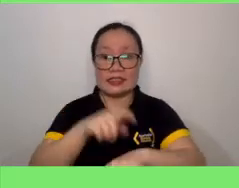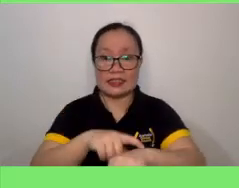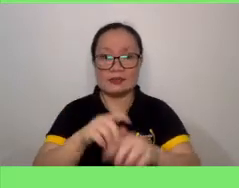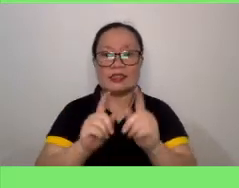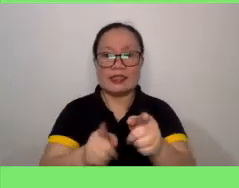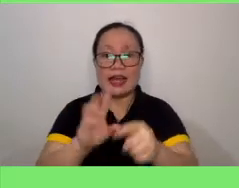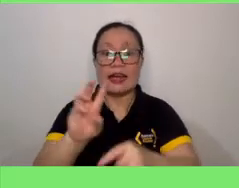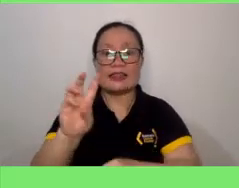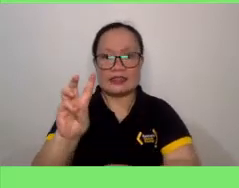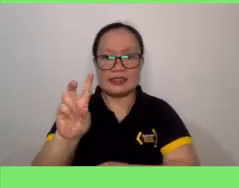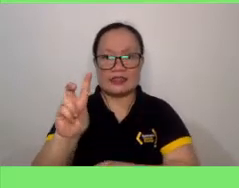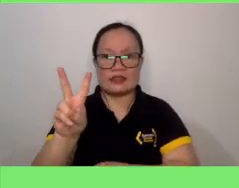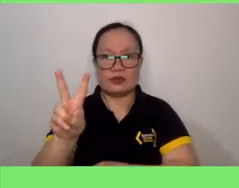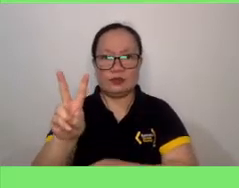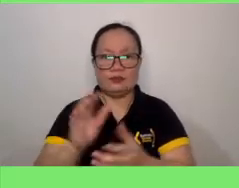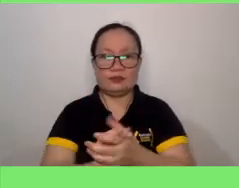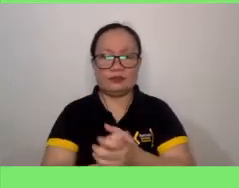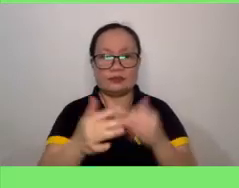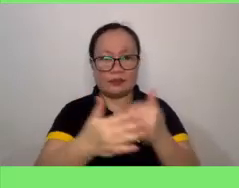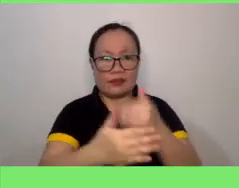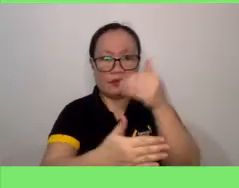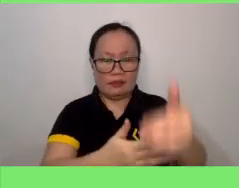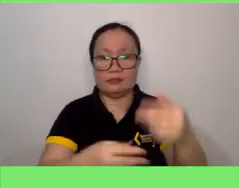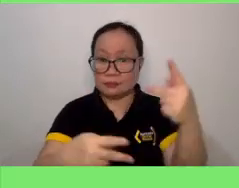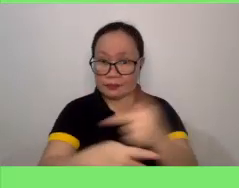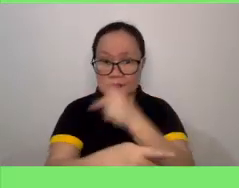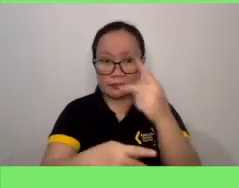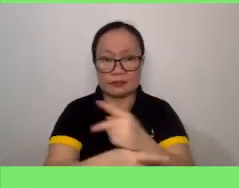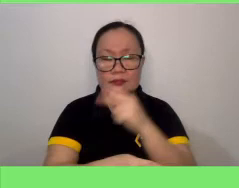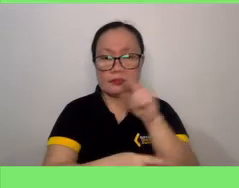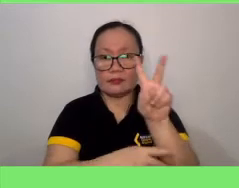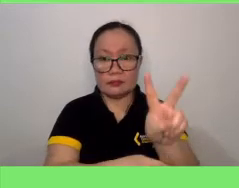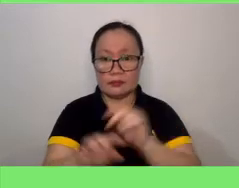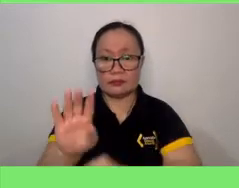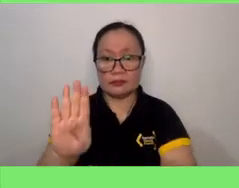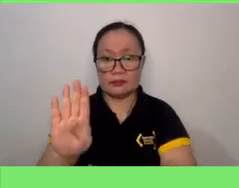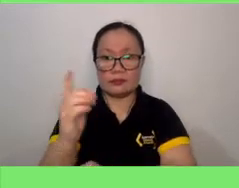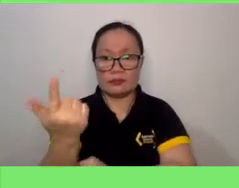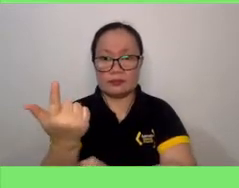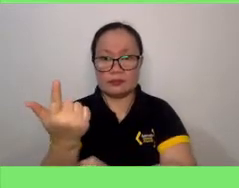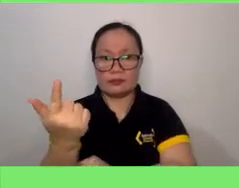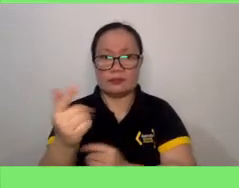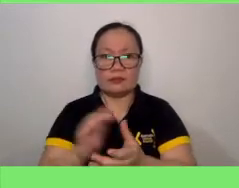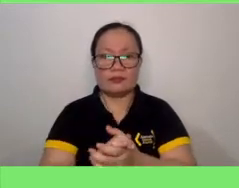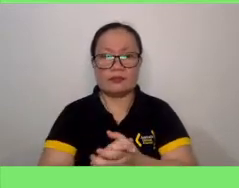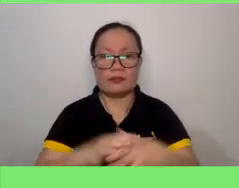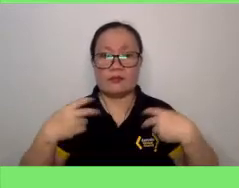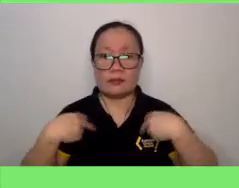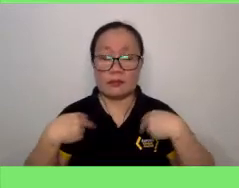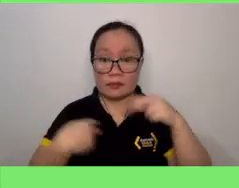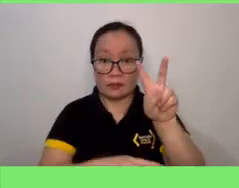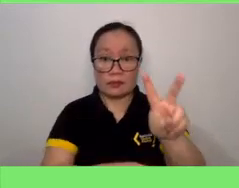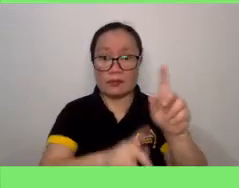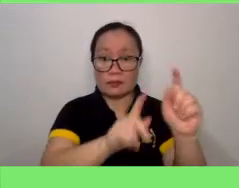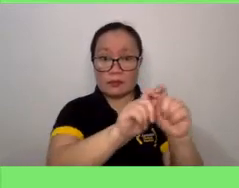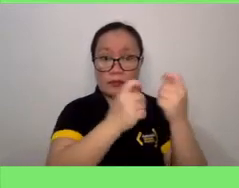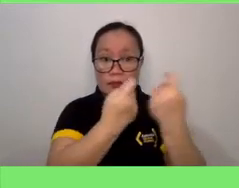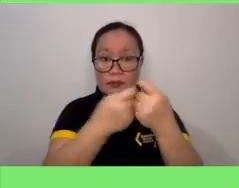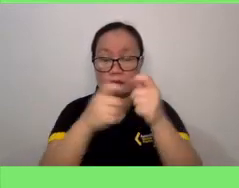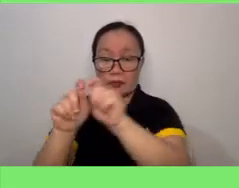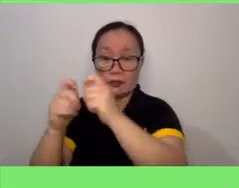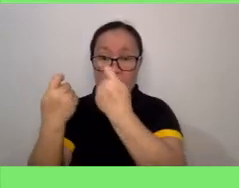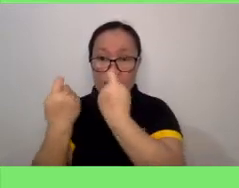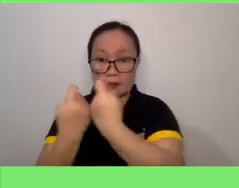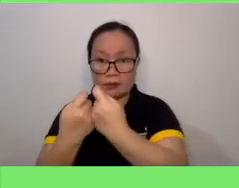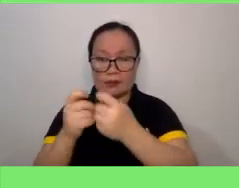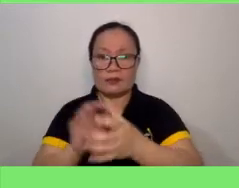Next. Let's have multiplying two binomials. So, pag sinabi natin binomials, meron na tayong 2 terms. So, dalawang binomials.